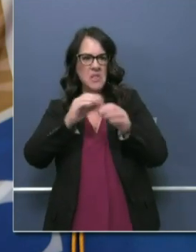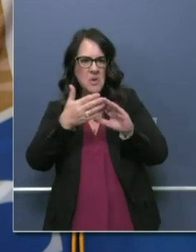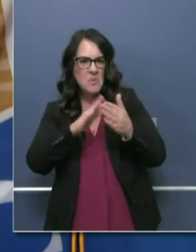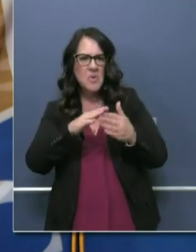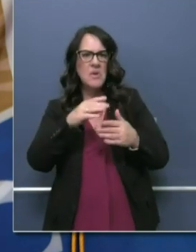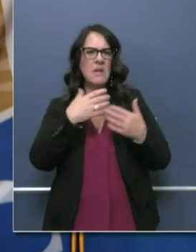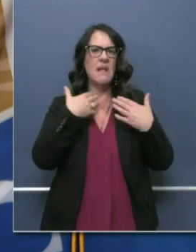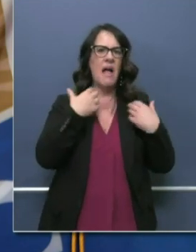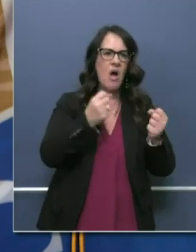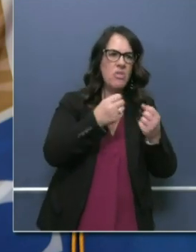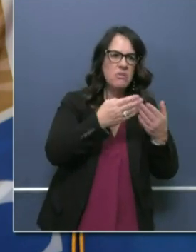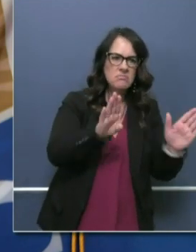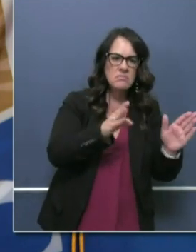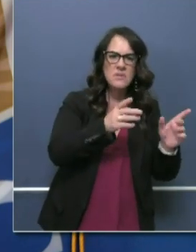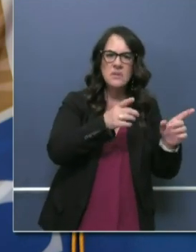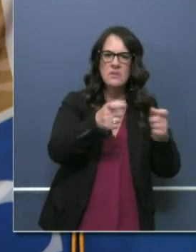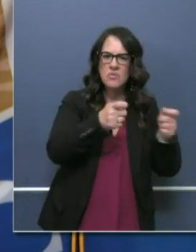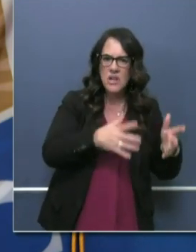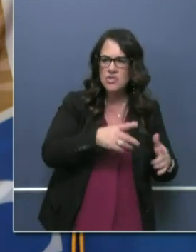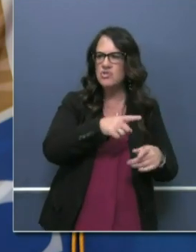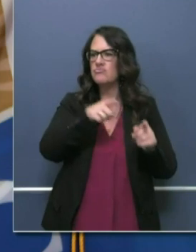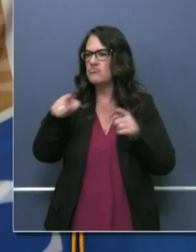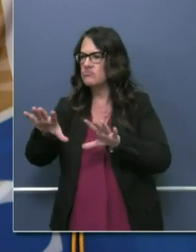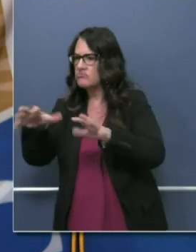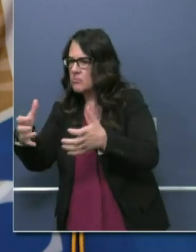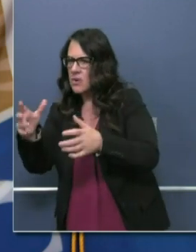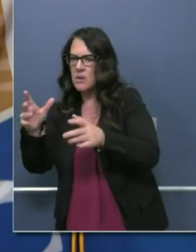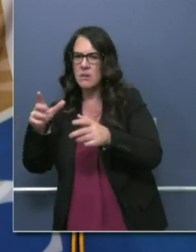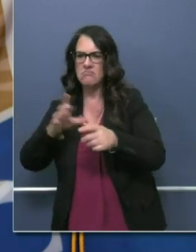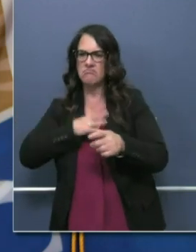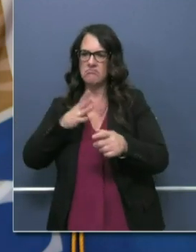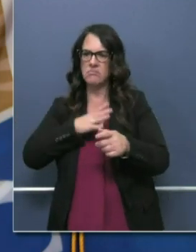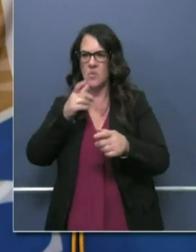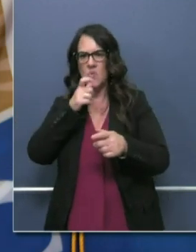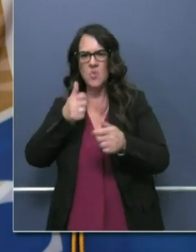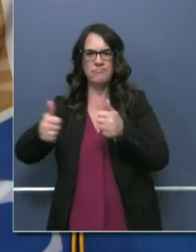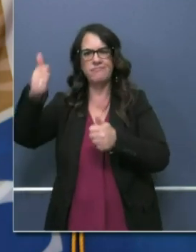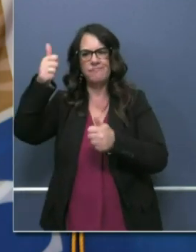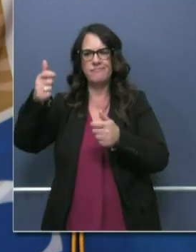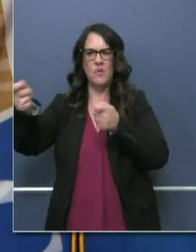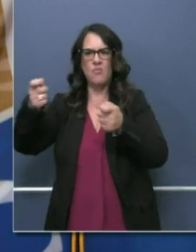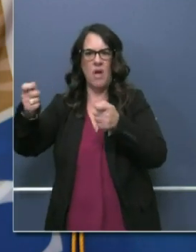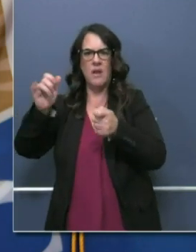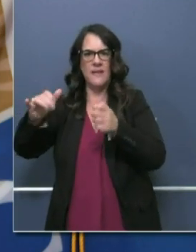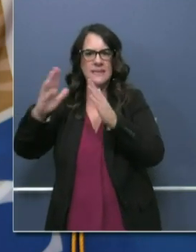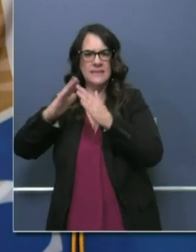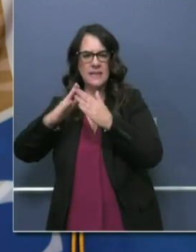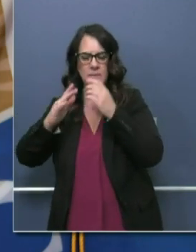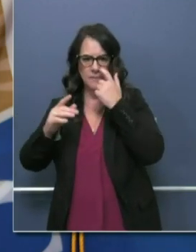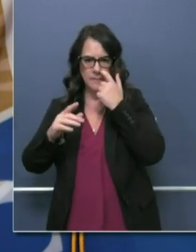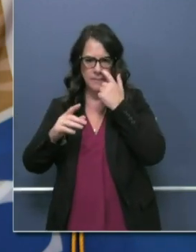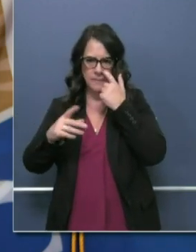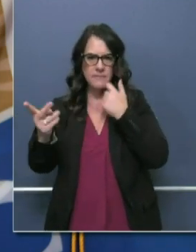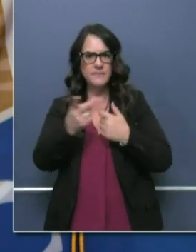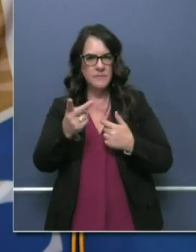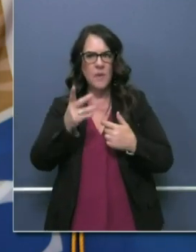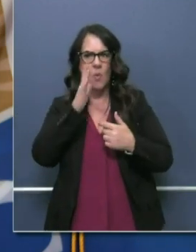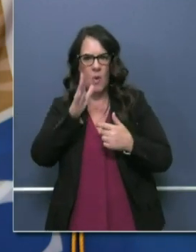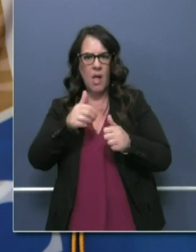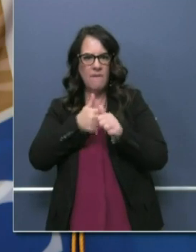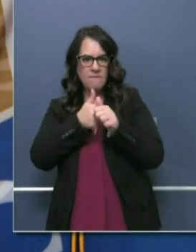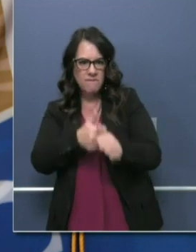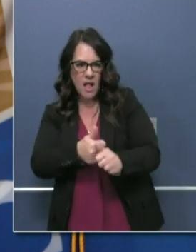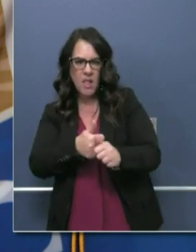directors, people broadly defined in terms of those in formal positions of authority and those that are really using their moral authority to help guide